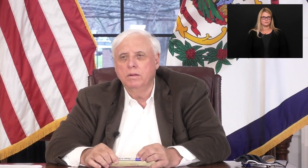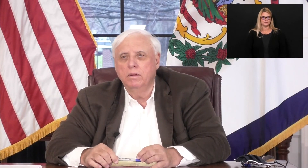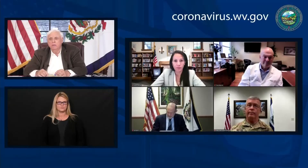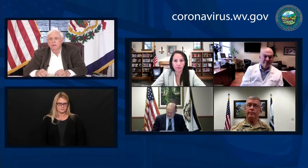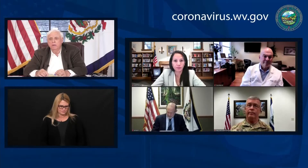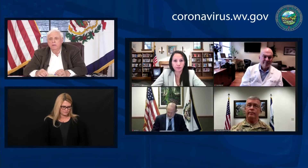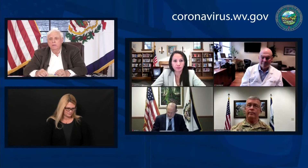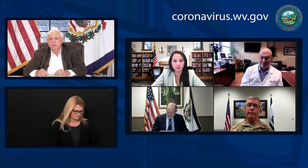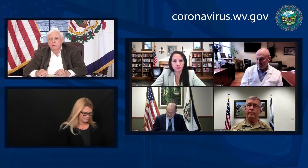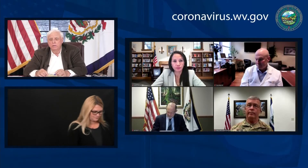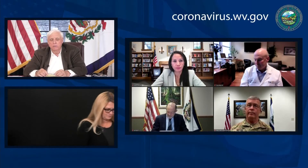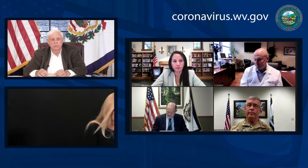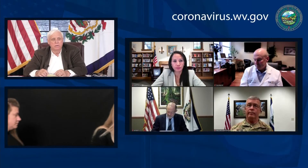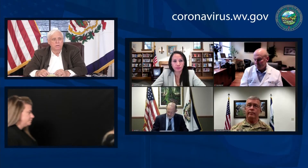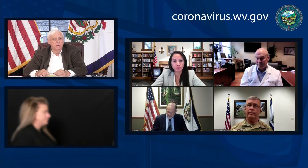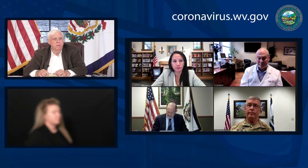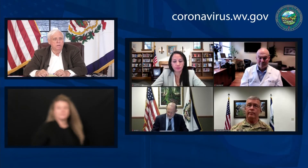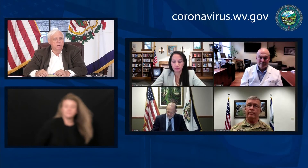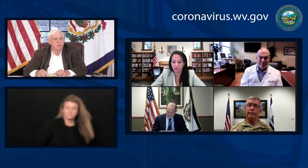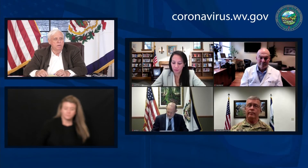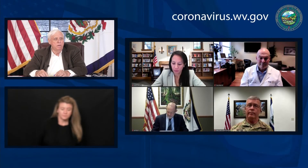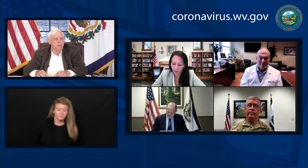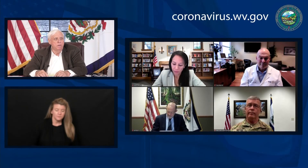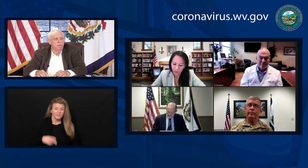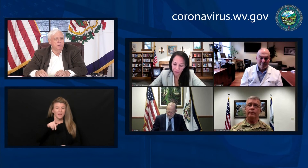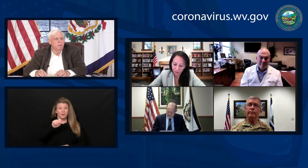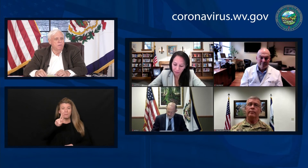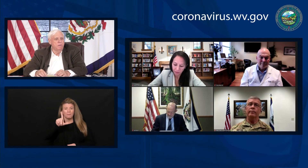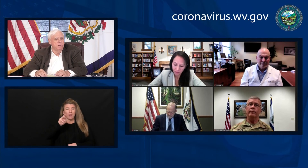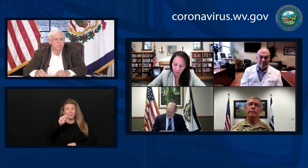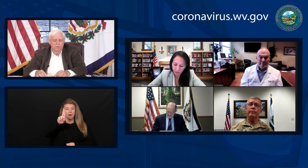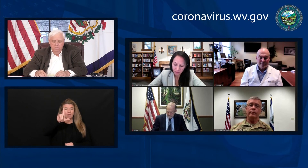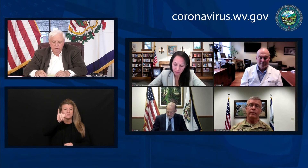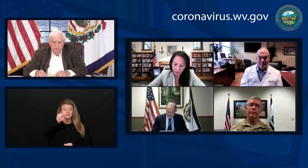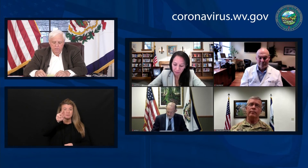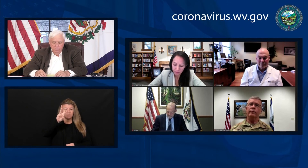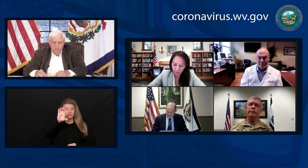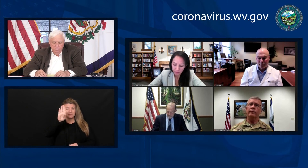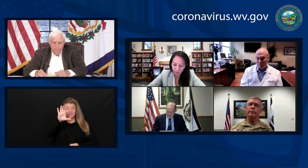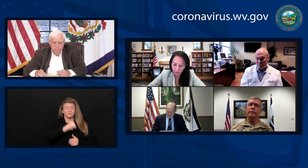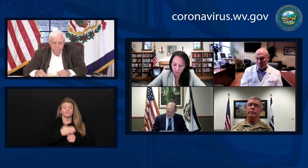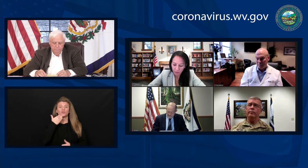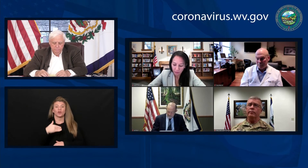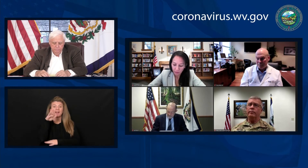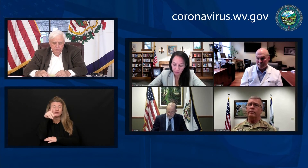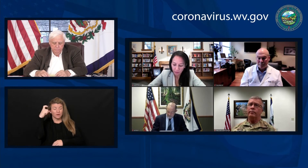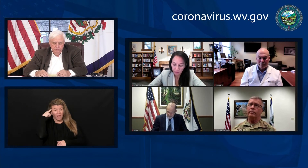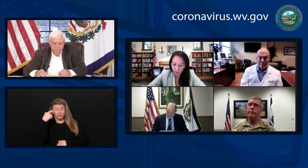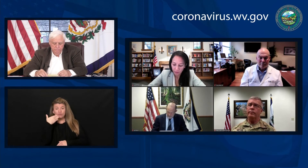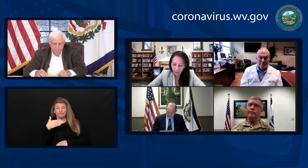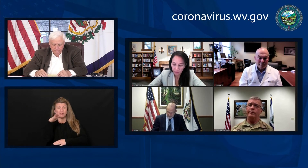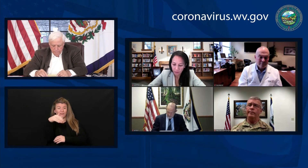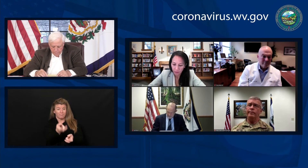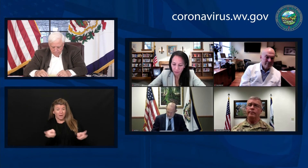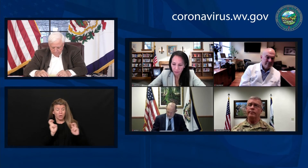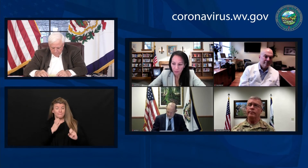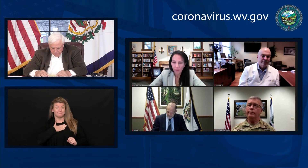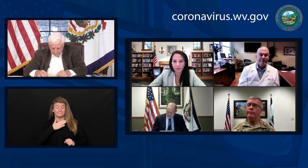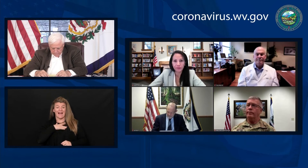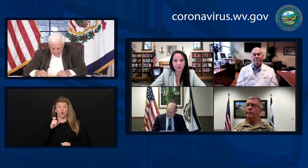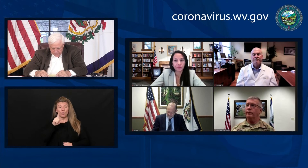All right, thank you, Mark. Next, we'll go to Paul Mullen with WCBC. Good afternoon, Governor. Good afternoon, panel. I have a